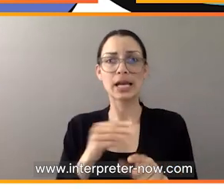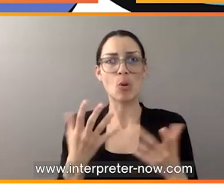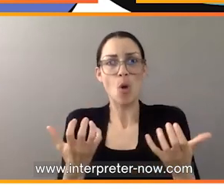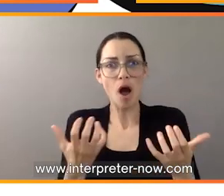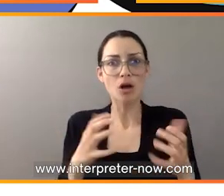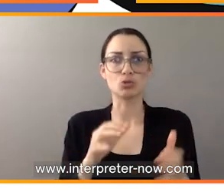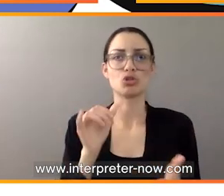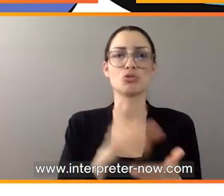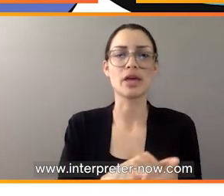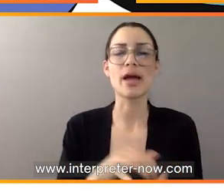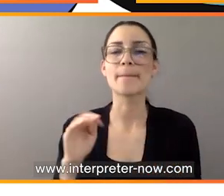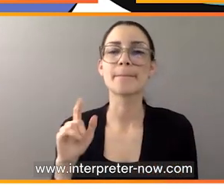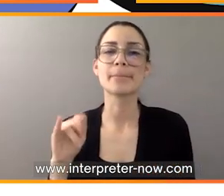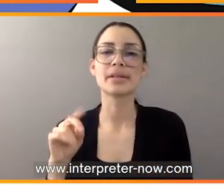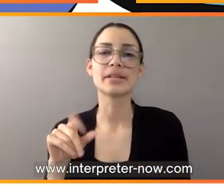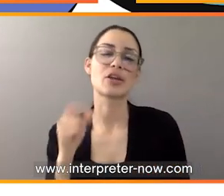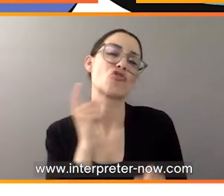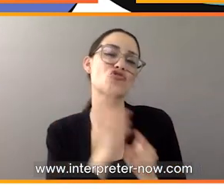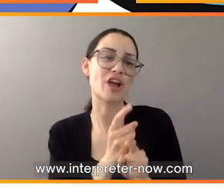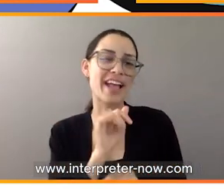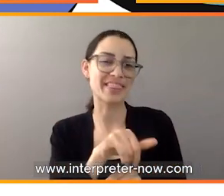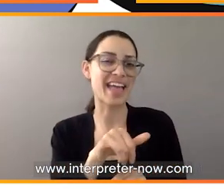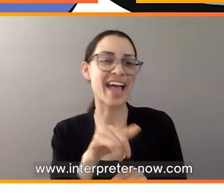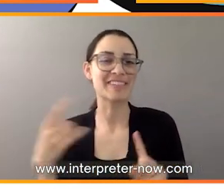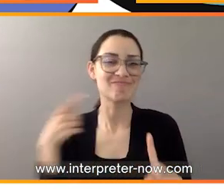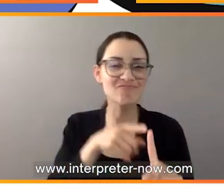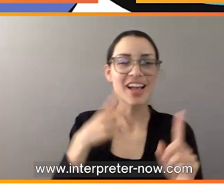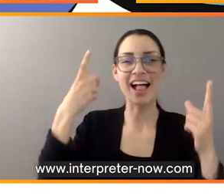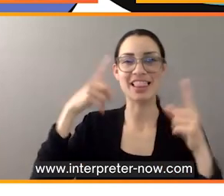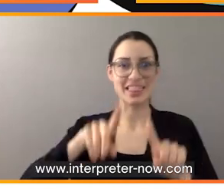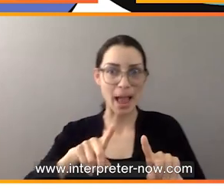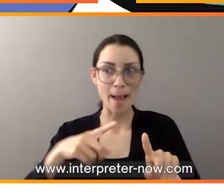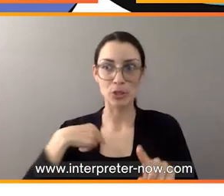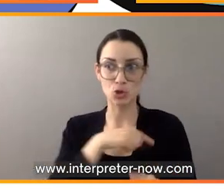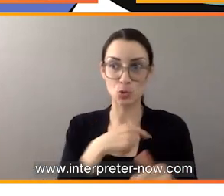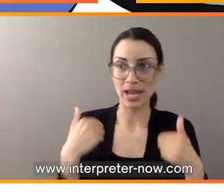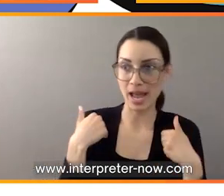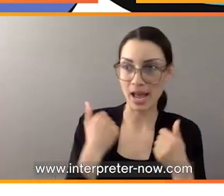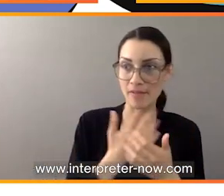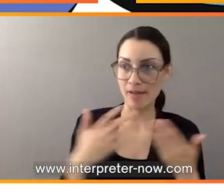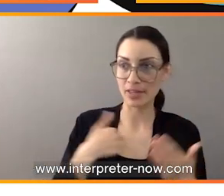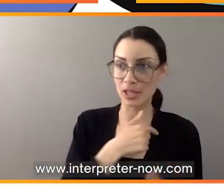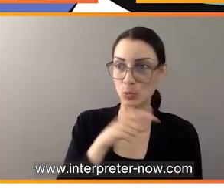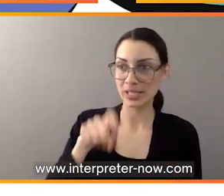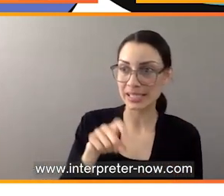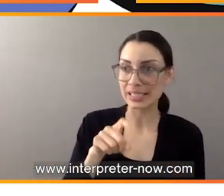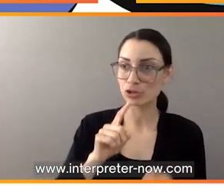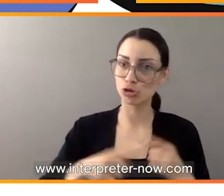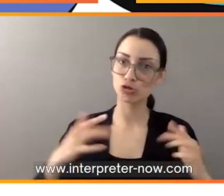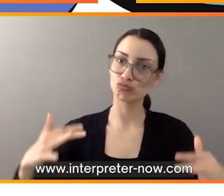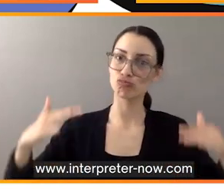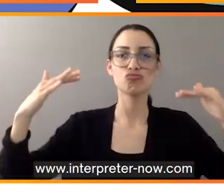that, you know? Yeah, so, absolutely. Yeah. And that goes back to the alignment. Do we have who we need to go to the next